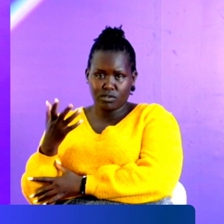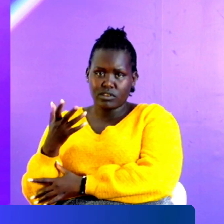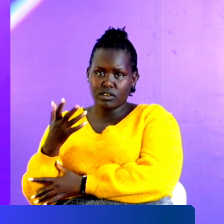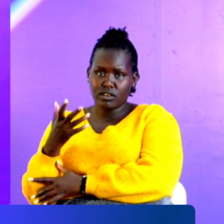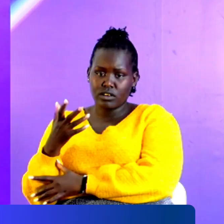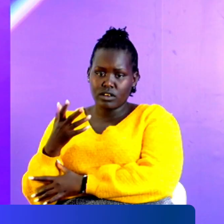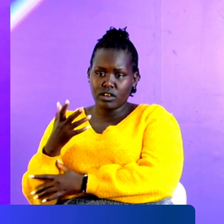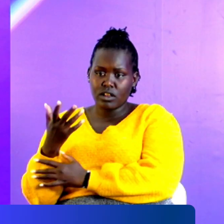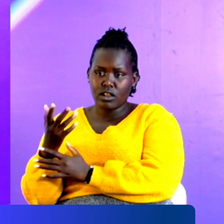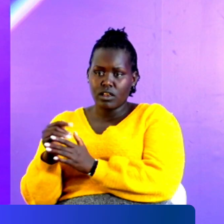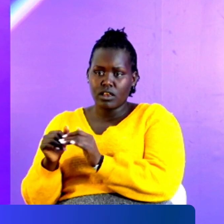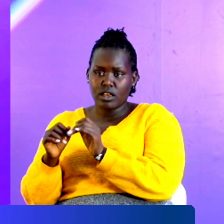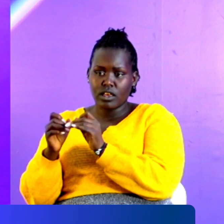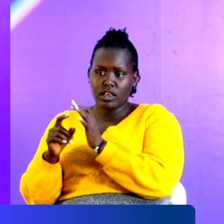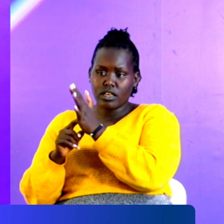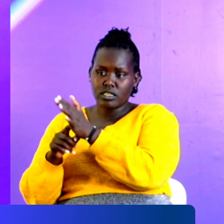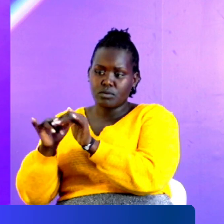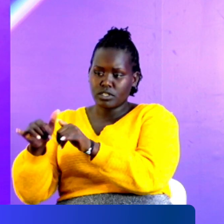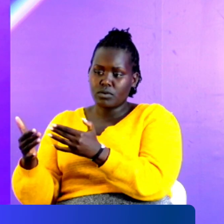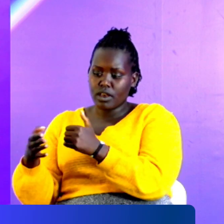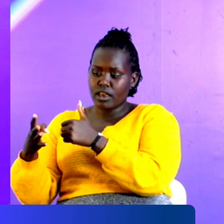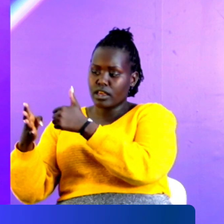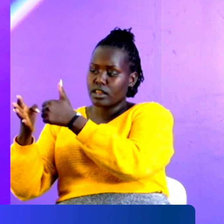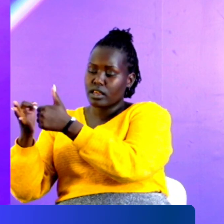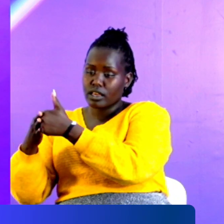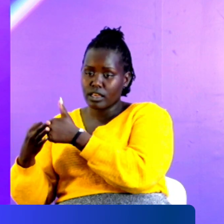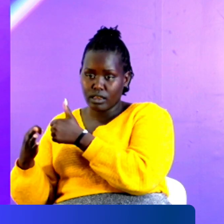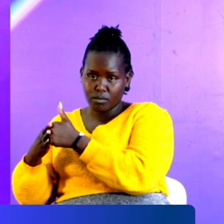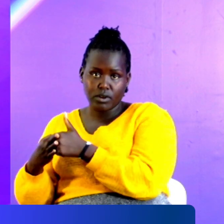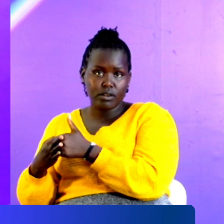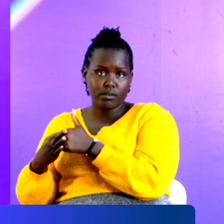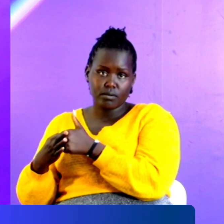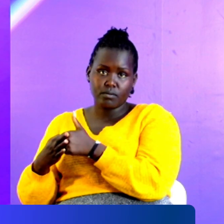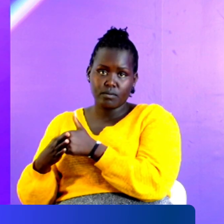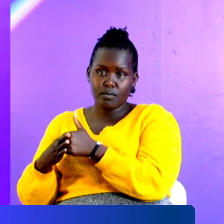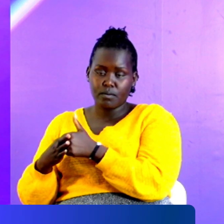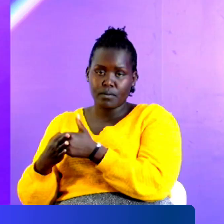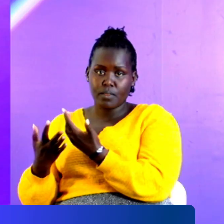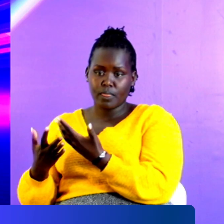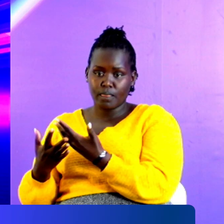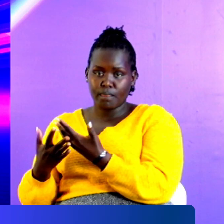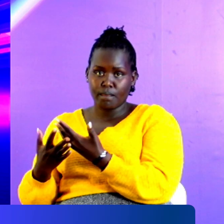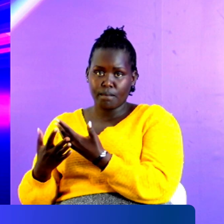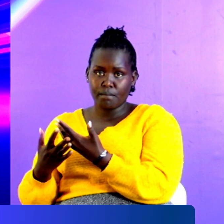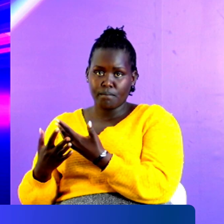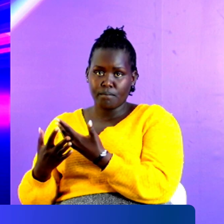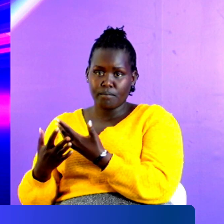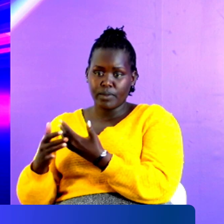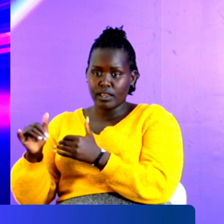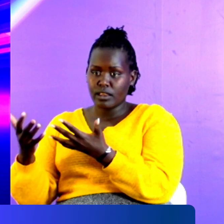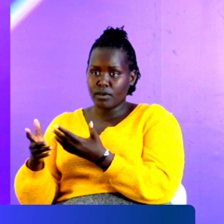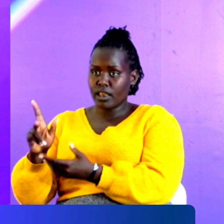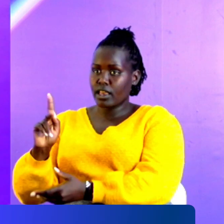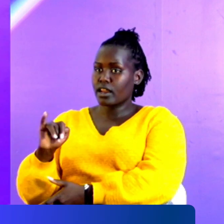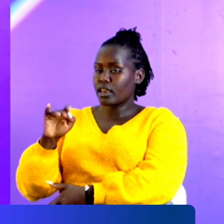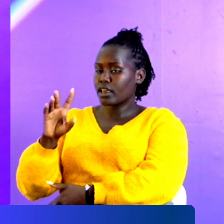in, say for example, if I was staying in Kibra, they would say a person of your stature should not be staying in Kibra now. Somewhere in Kileleshwa, Kilimani. Exactly. Thank you.